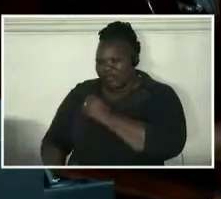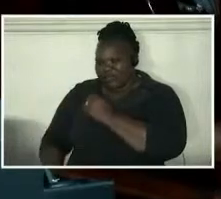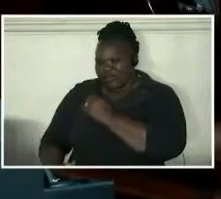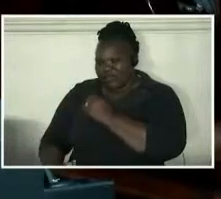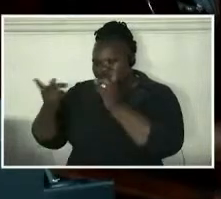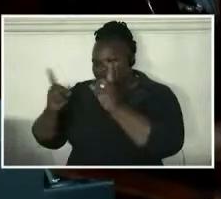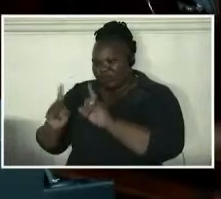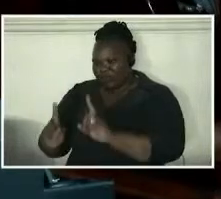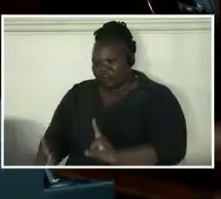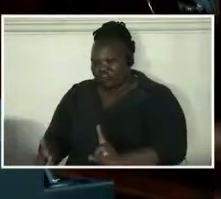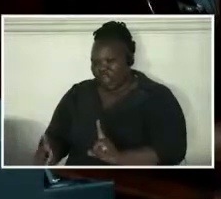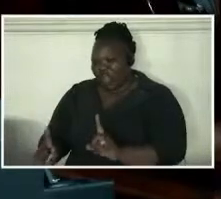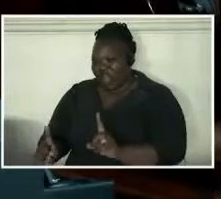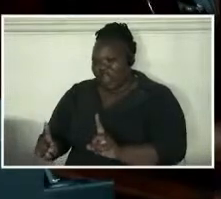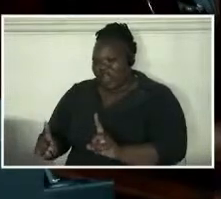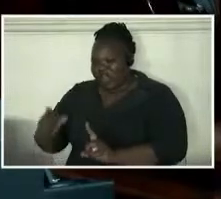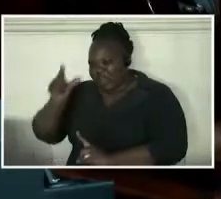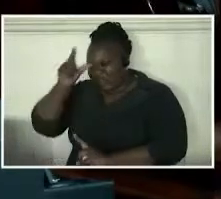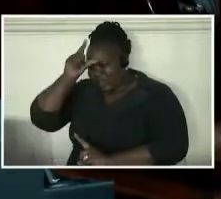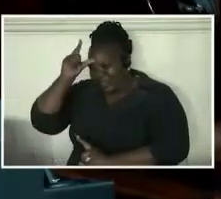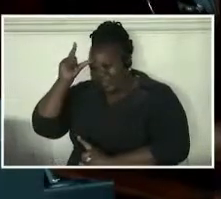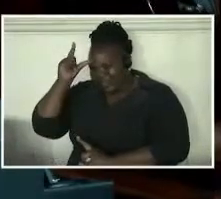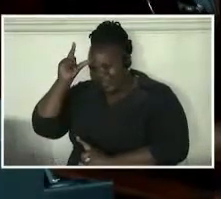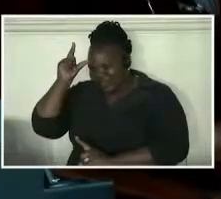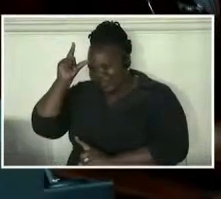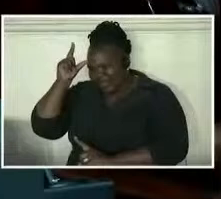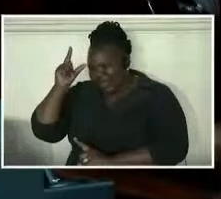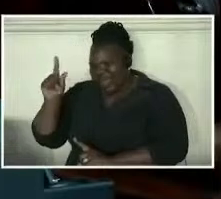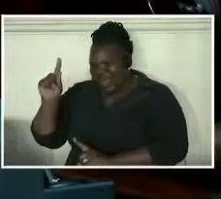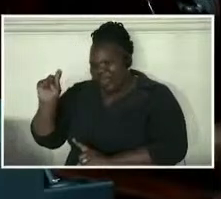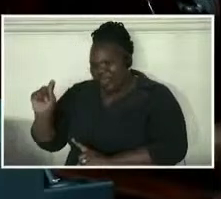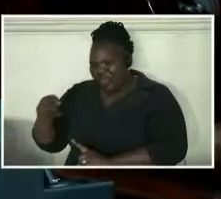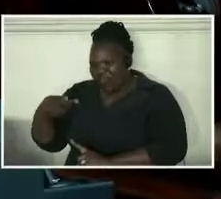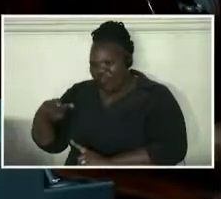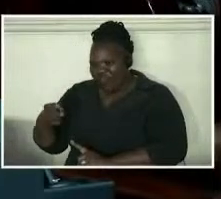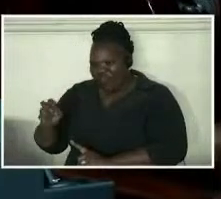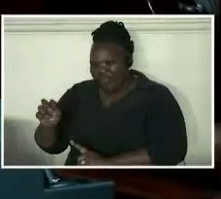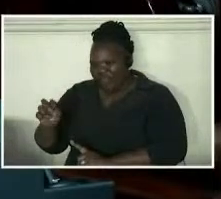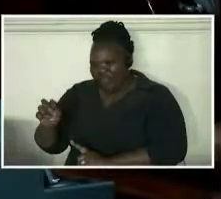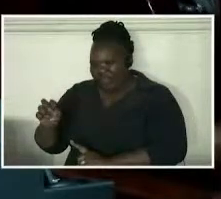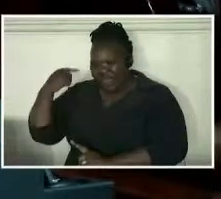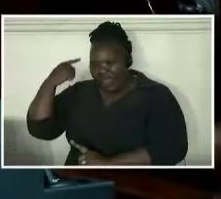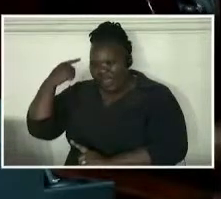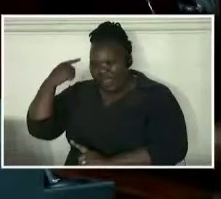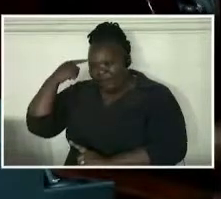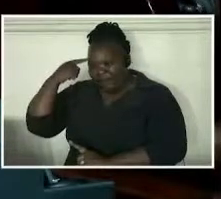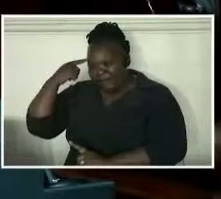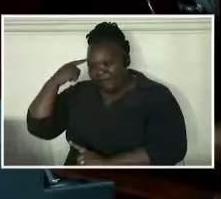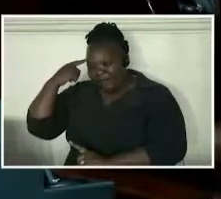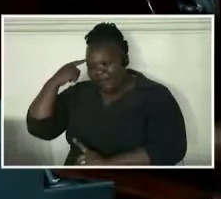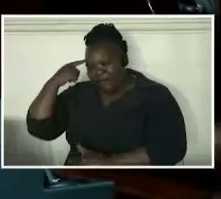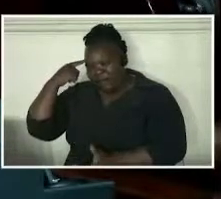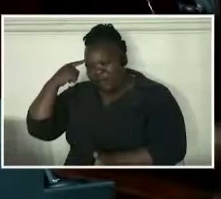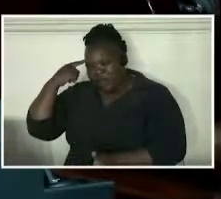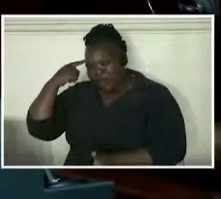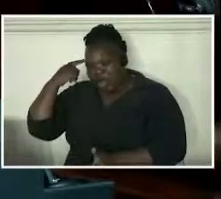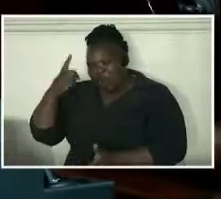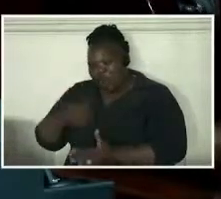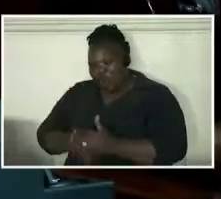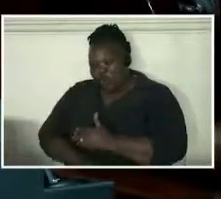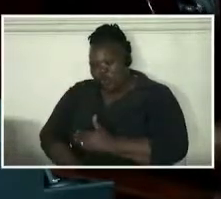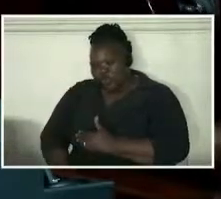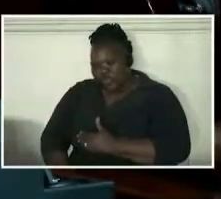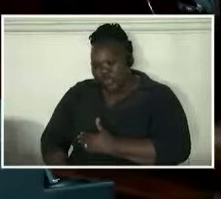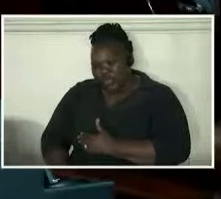specialized nursing staff in the fields of theater tech psychiatry and advancement weekly and the